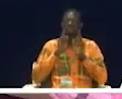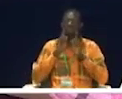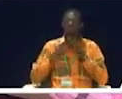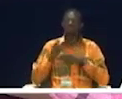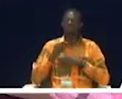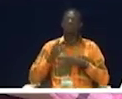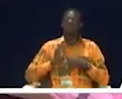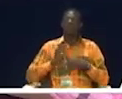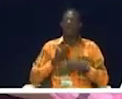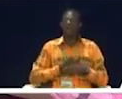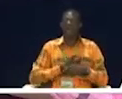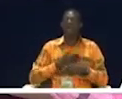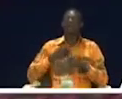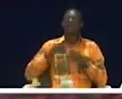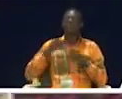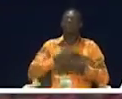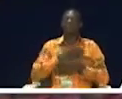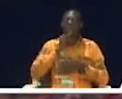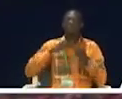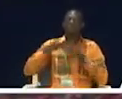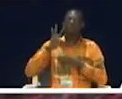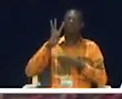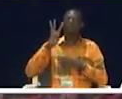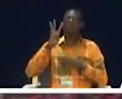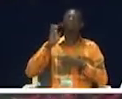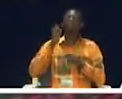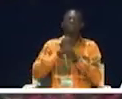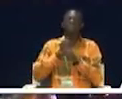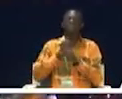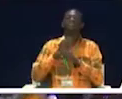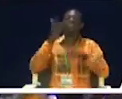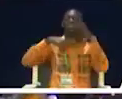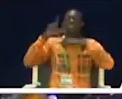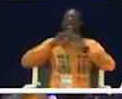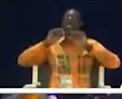the baby is about 4 years old. Somebody shout wonder.